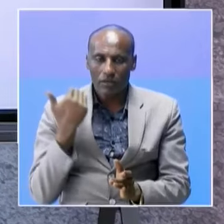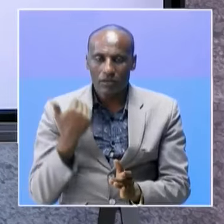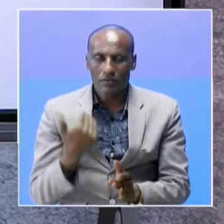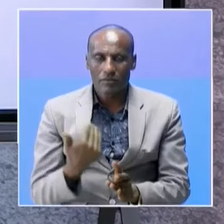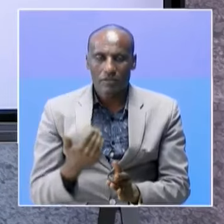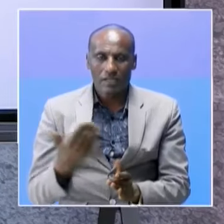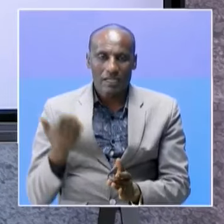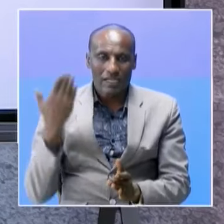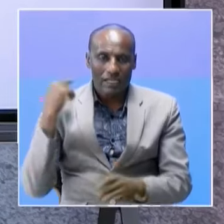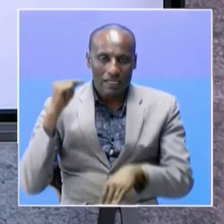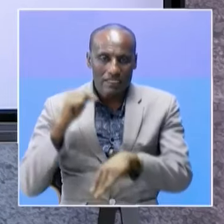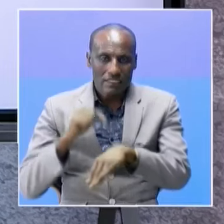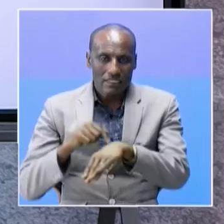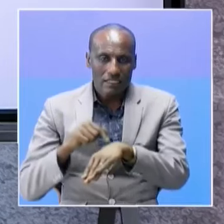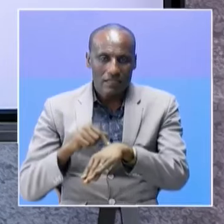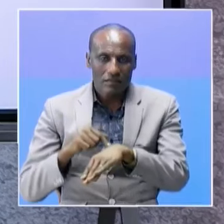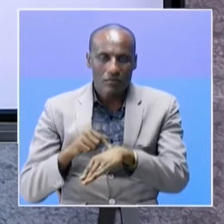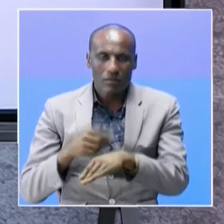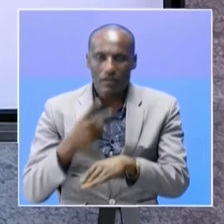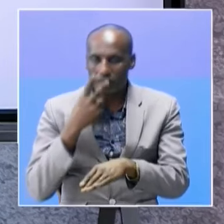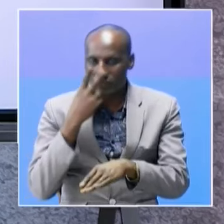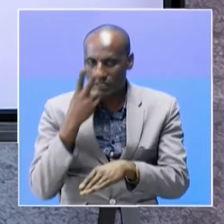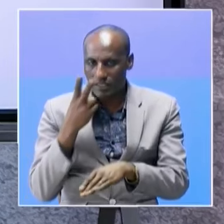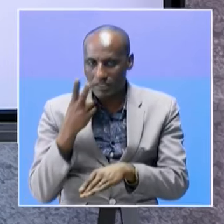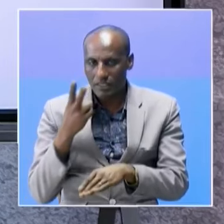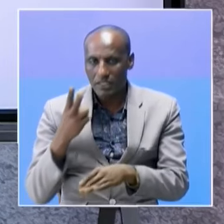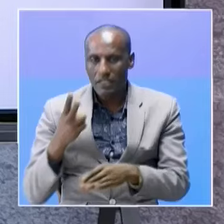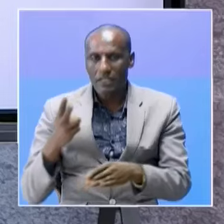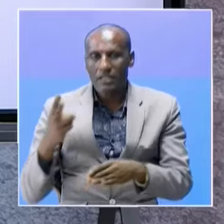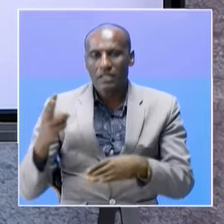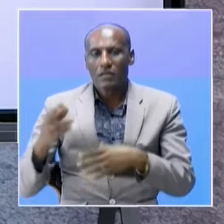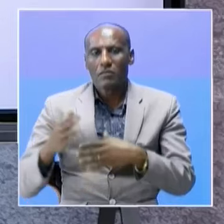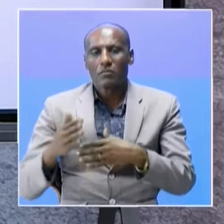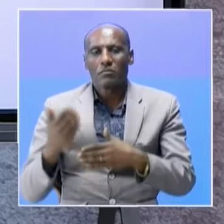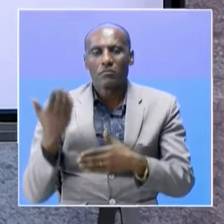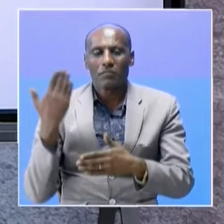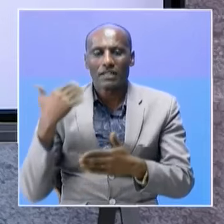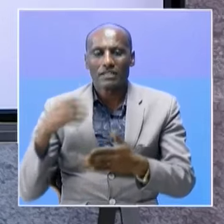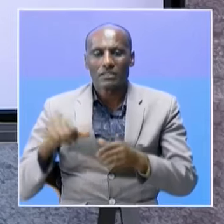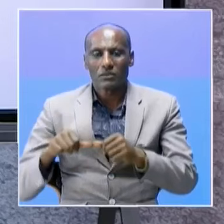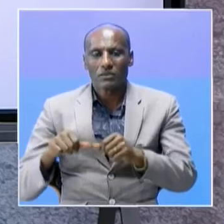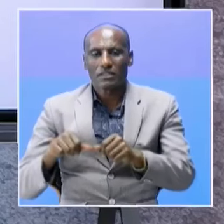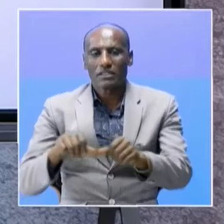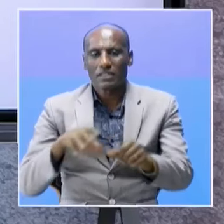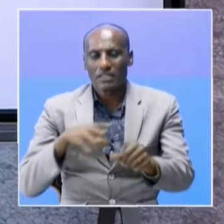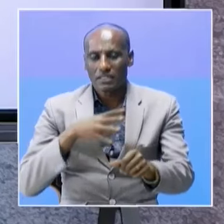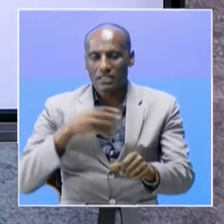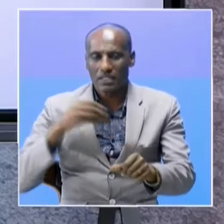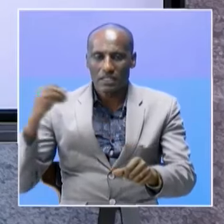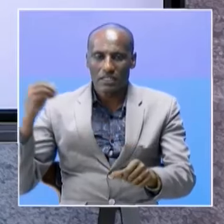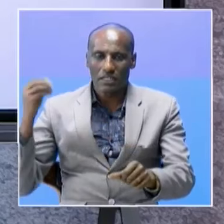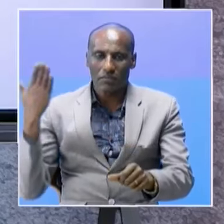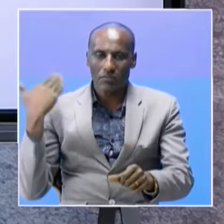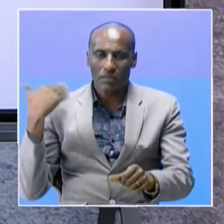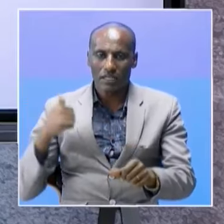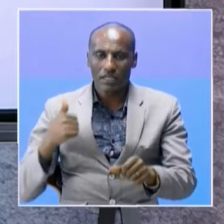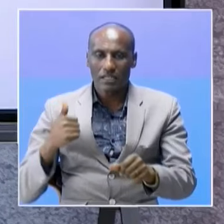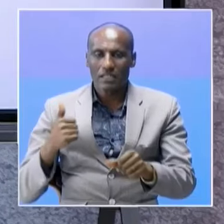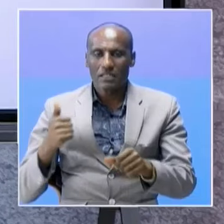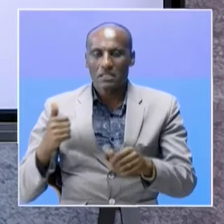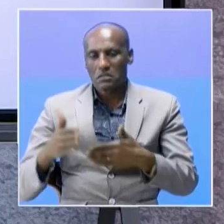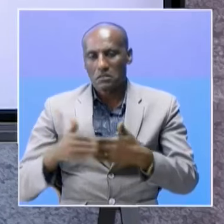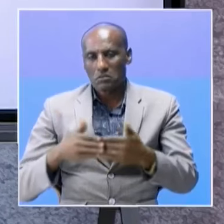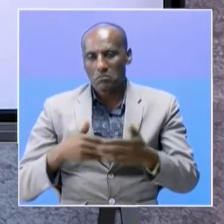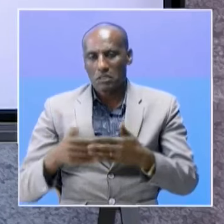Last week, we have seen about past continuous and simple past, and we learned how to use together in